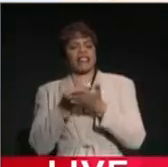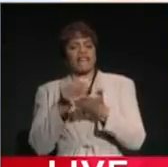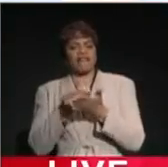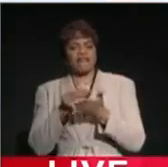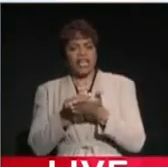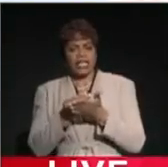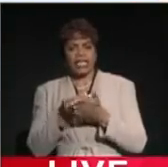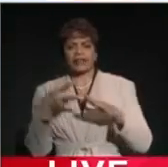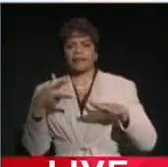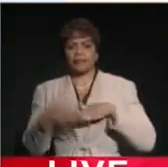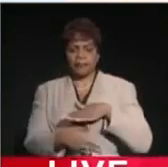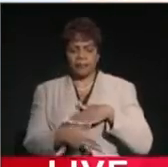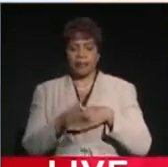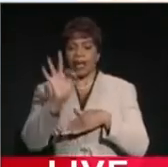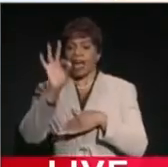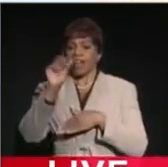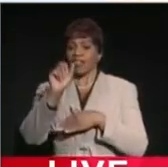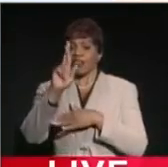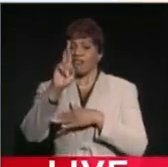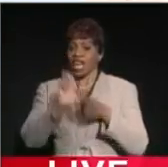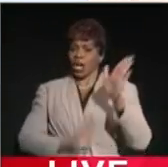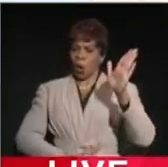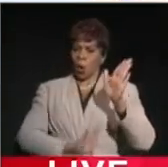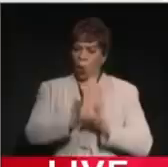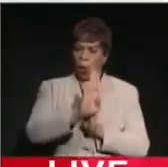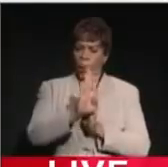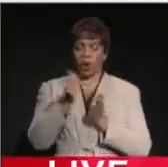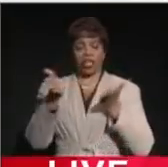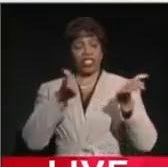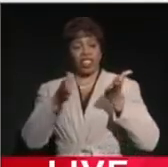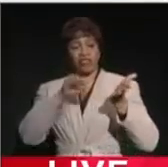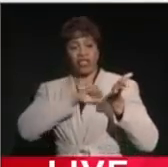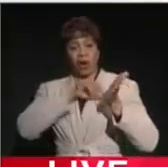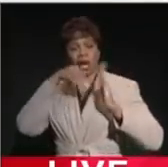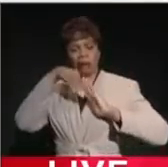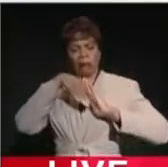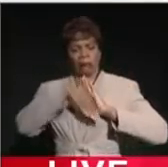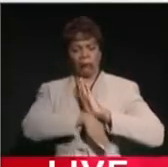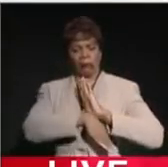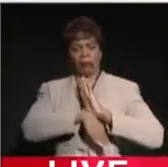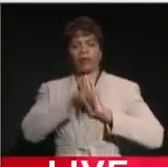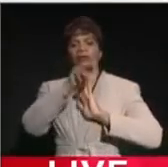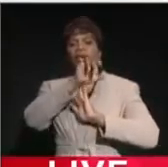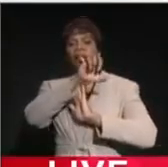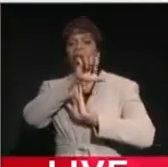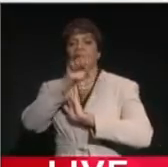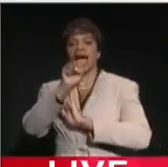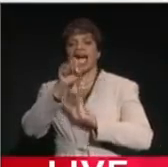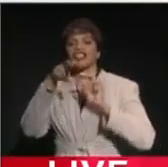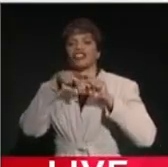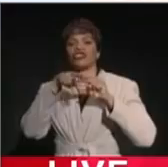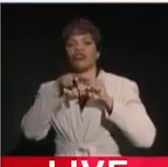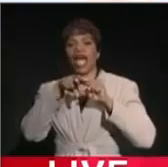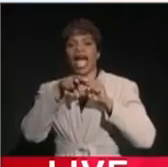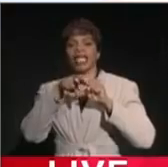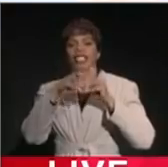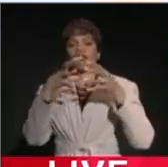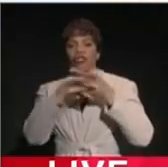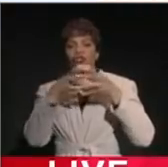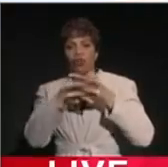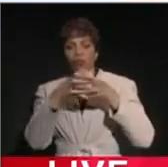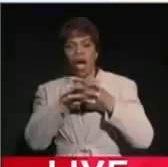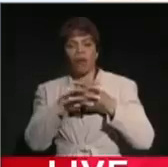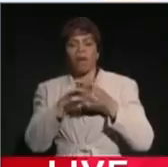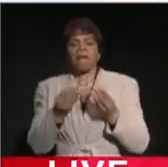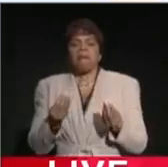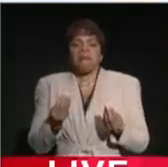fares have gone up, service quality has gone down. We had a mass transit Super Bowl where tens of thousands of people waited